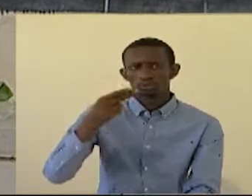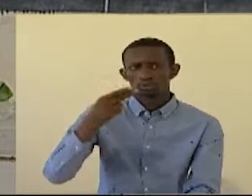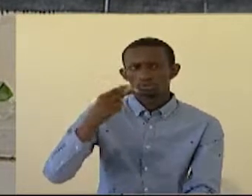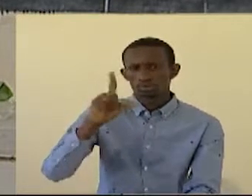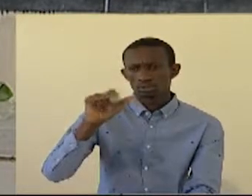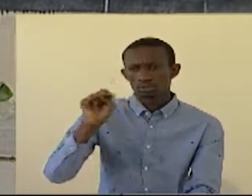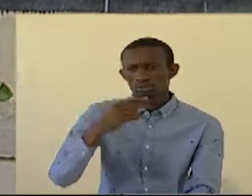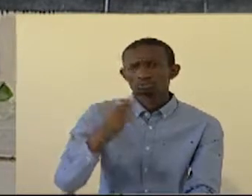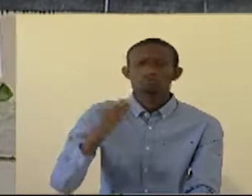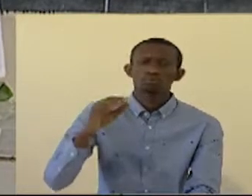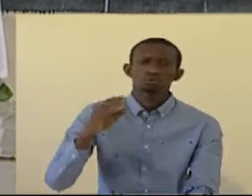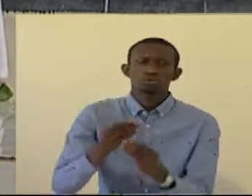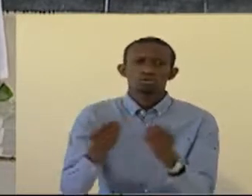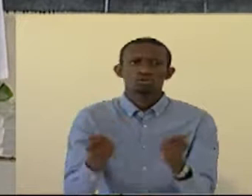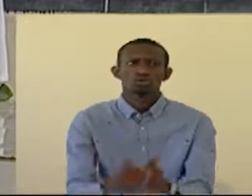Benedict solution,